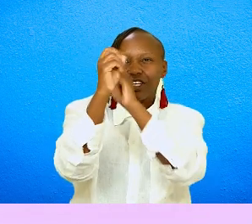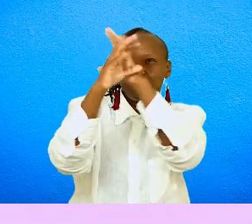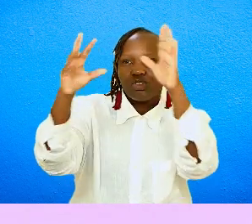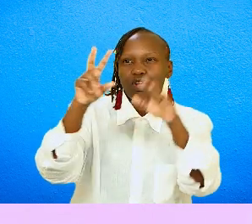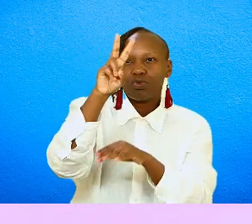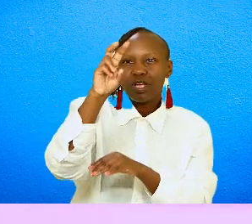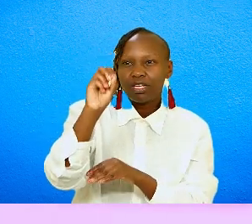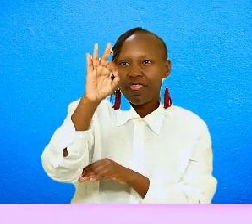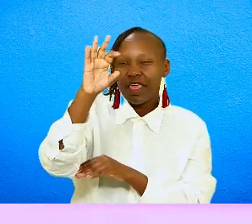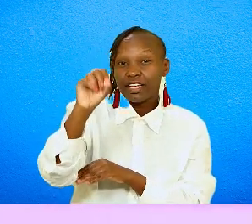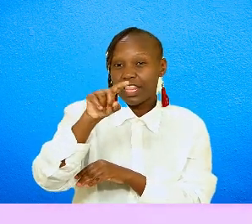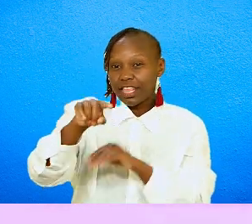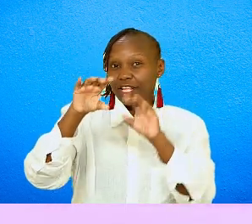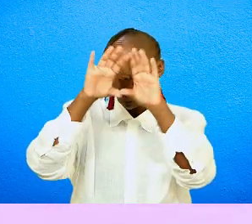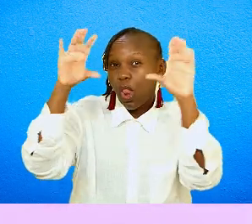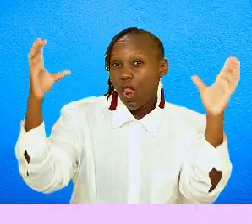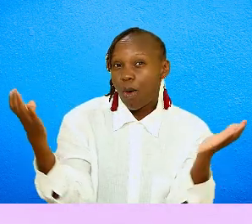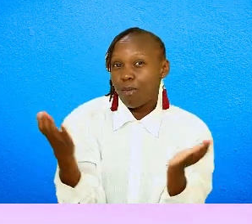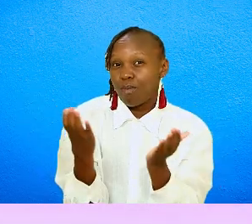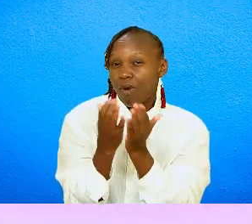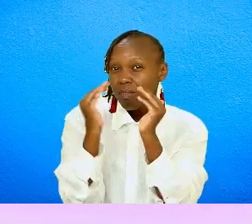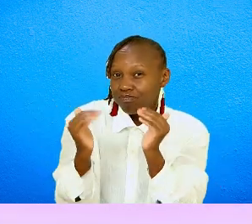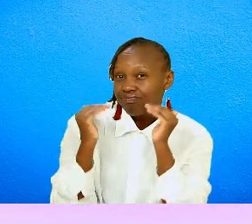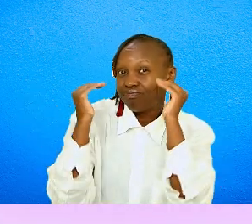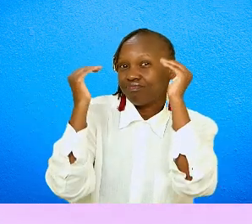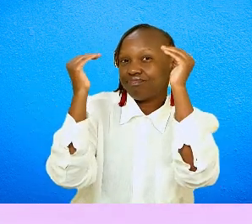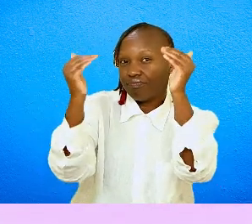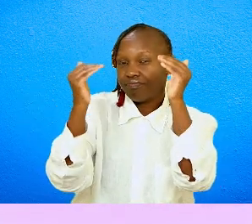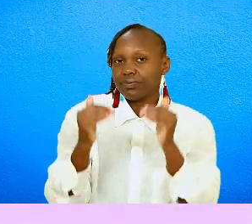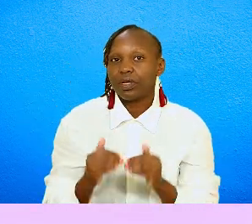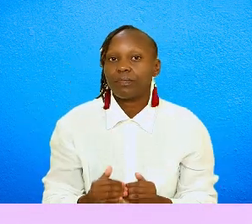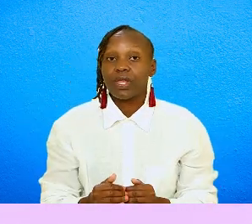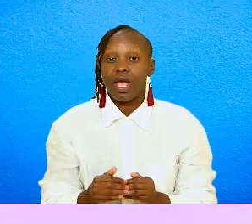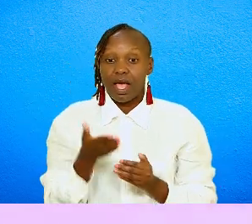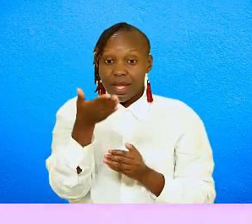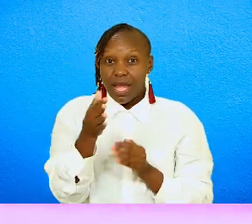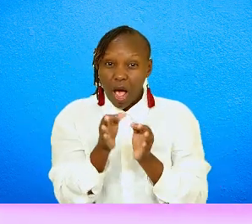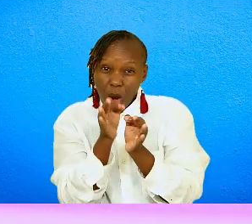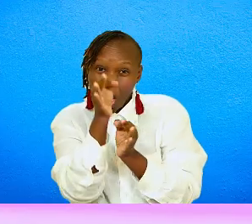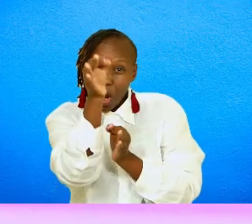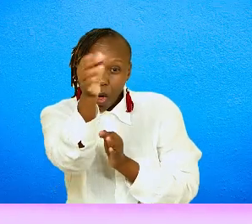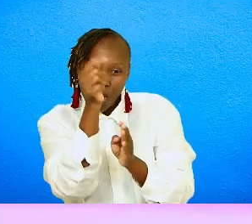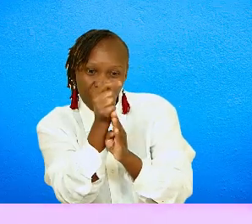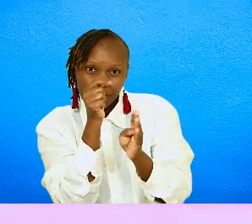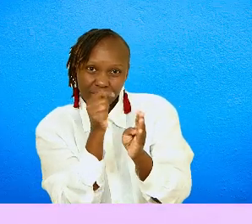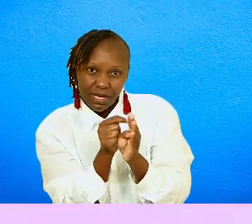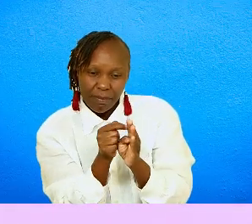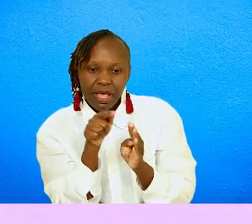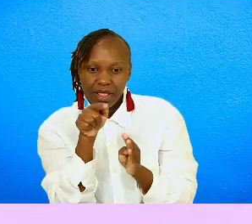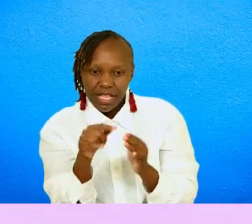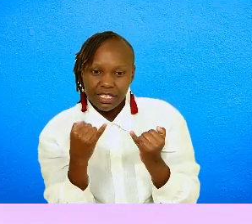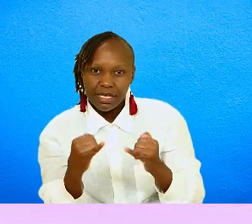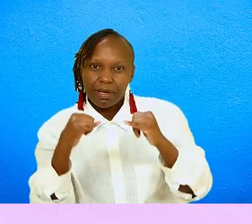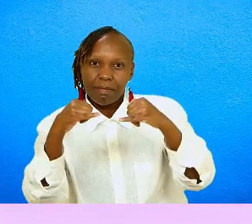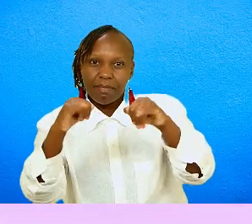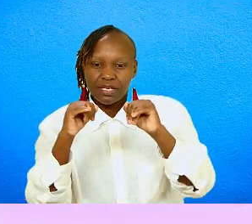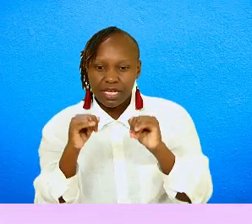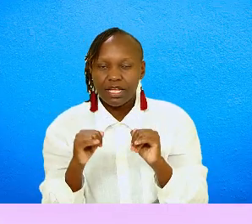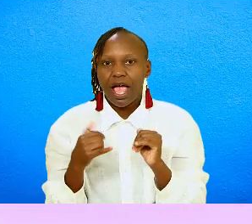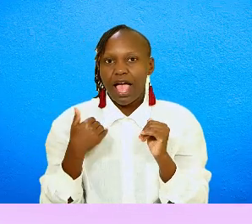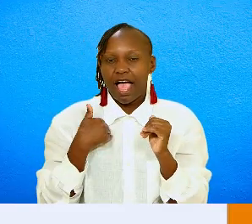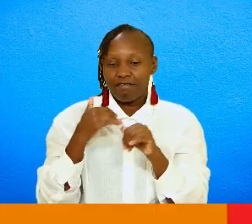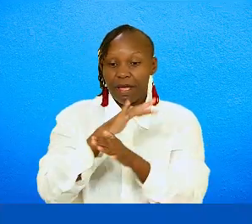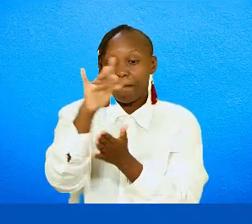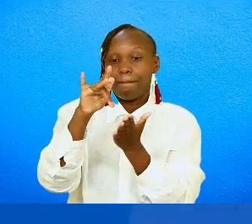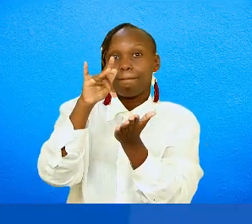aiming to make Kenya a globally competitive country. With the long-term view in place, Kenya's Vision 20 is then executed through successive